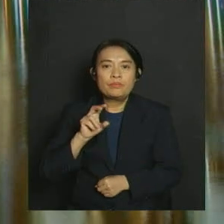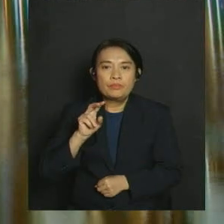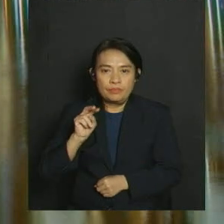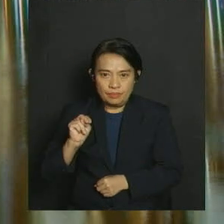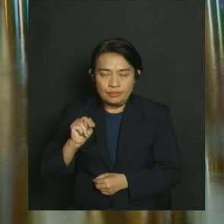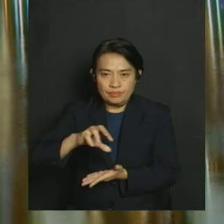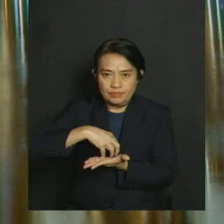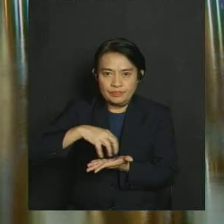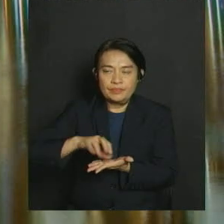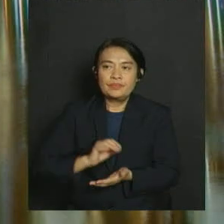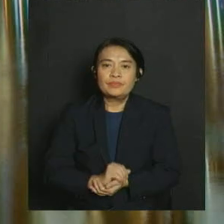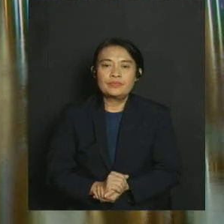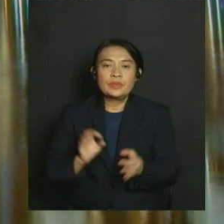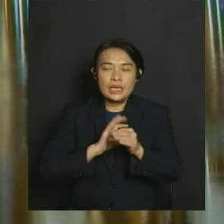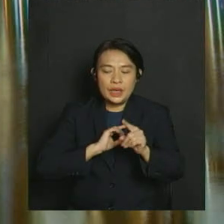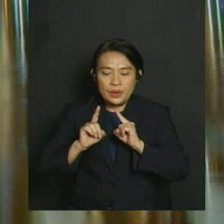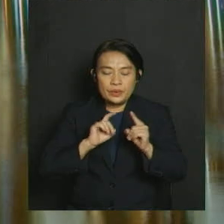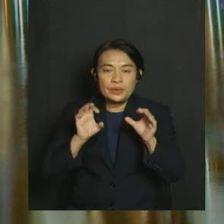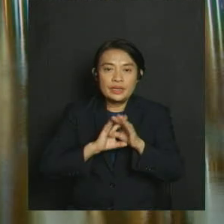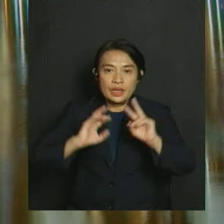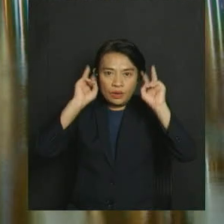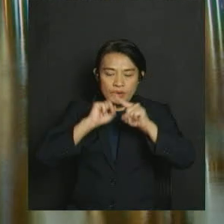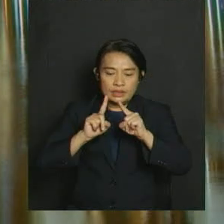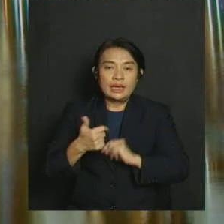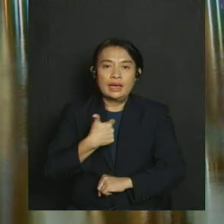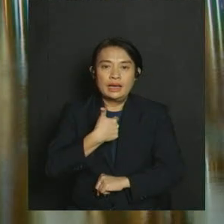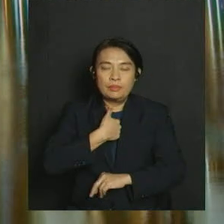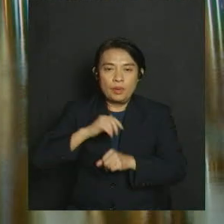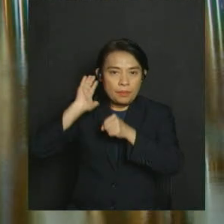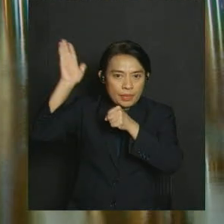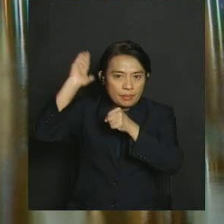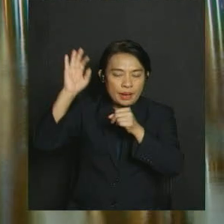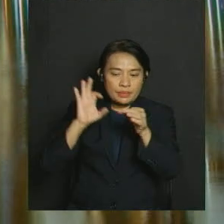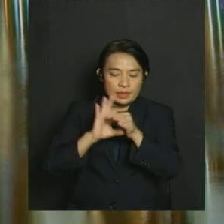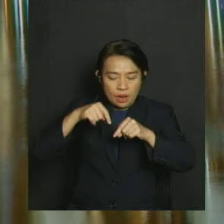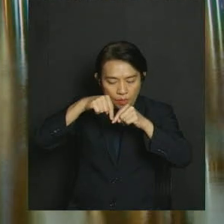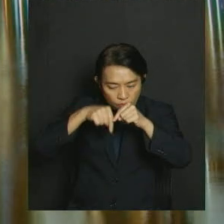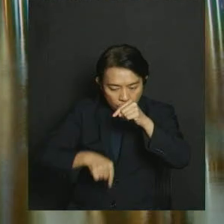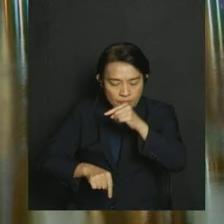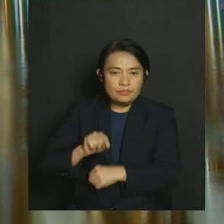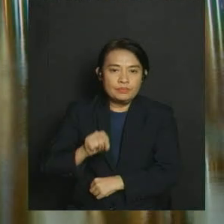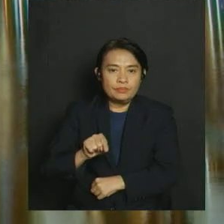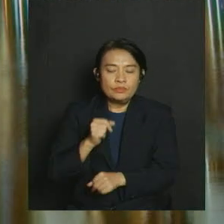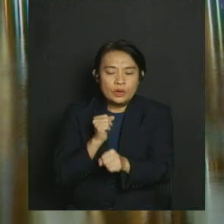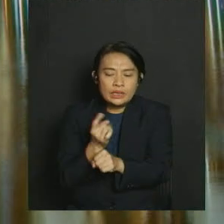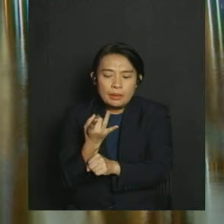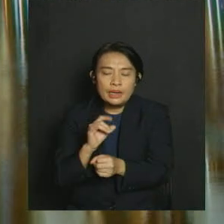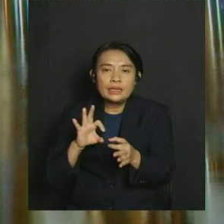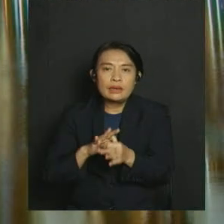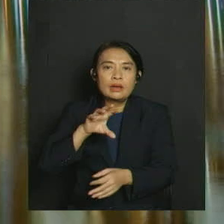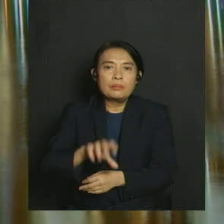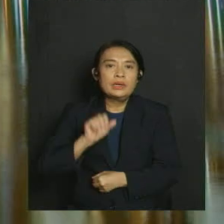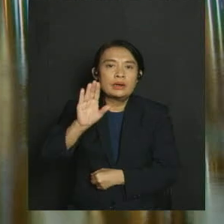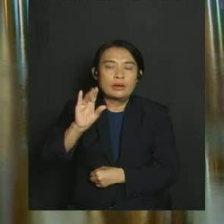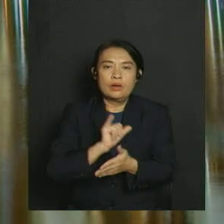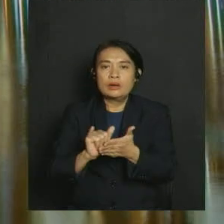share specifically what we did in New York City. I had the privilege of working